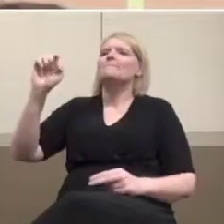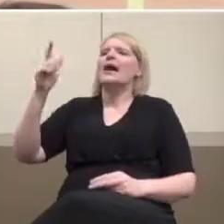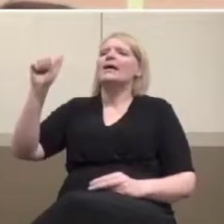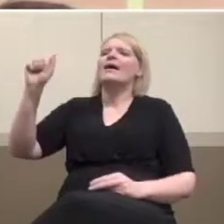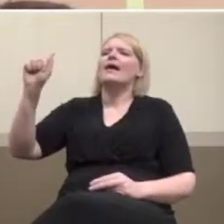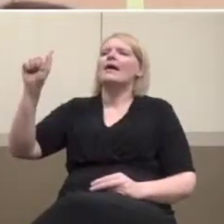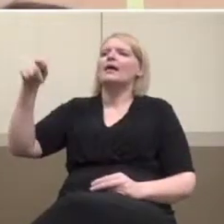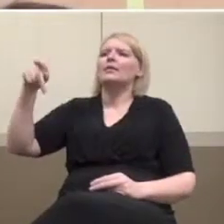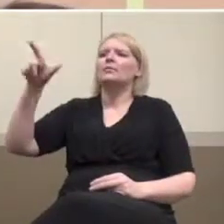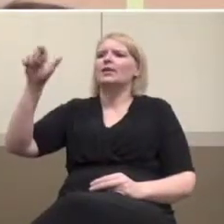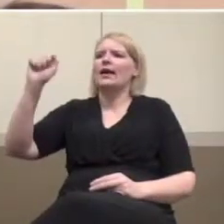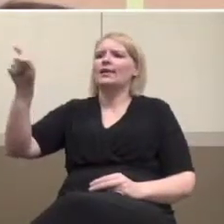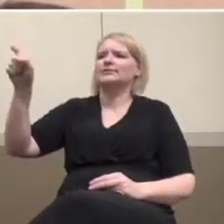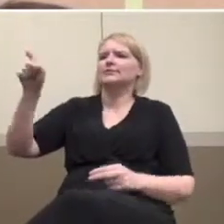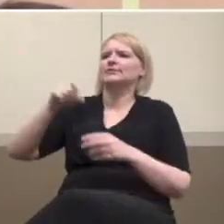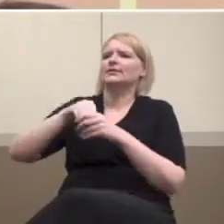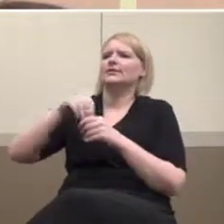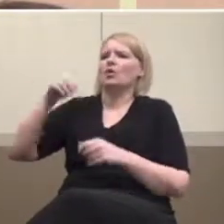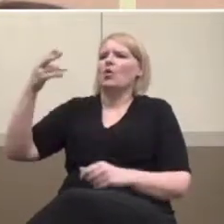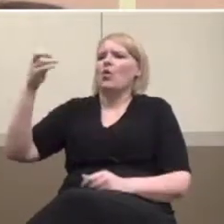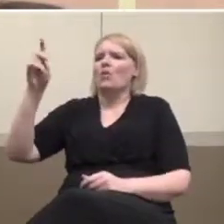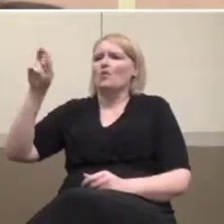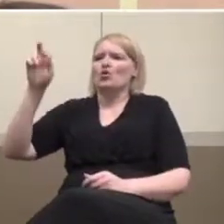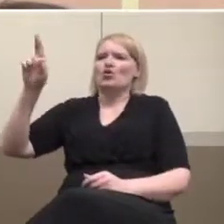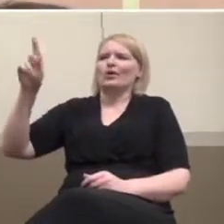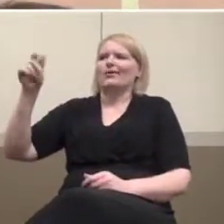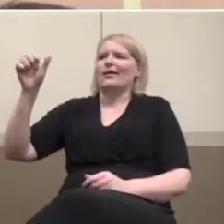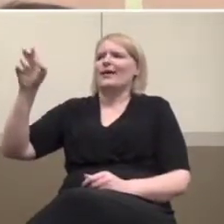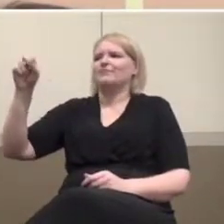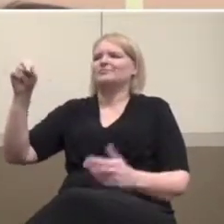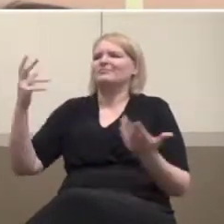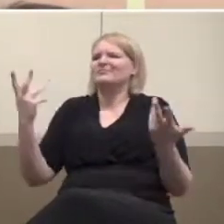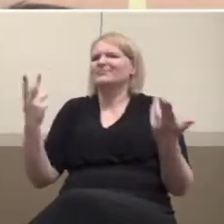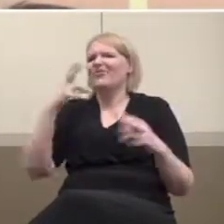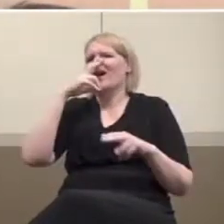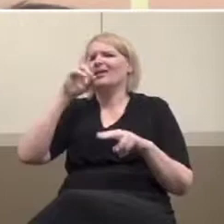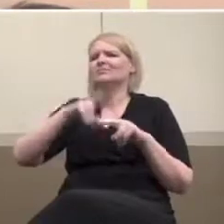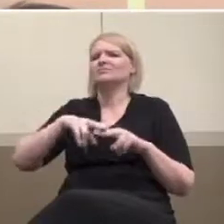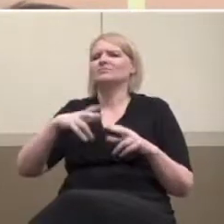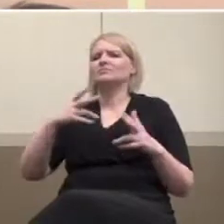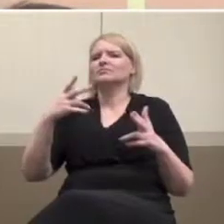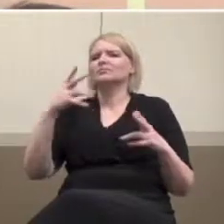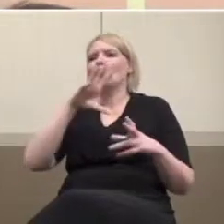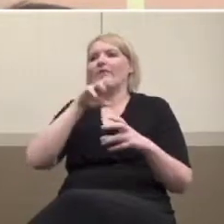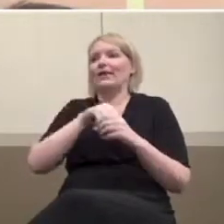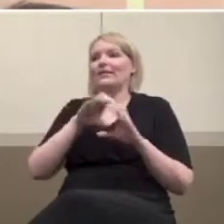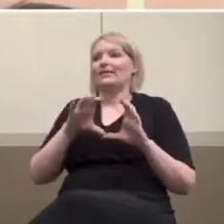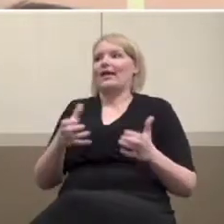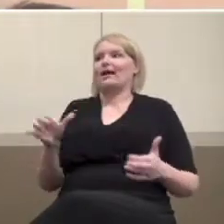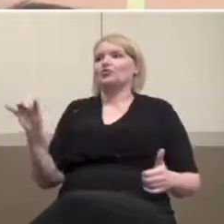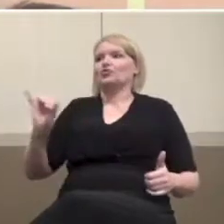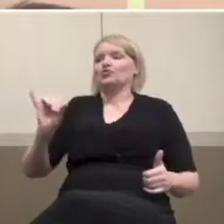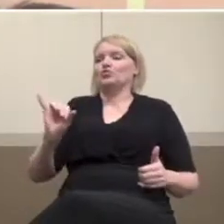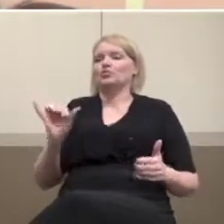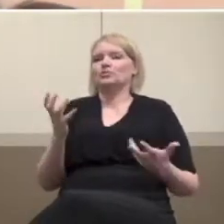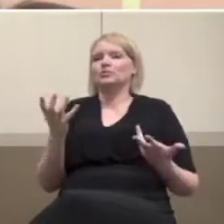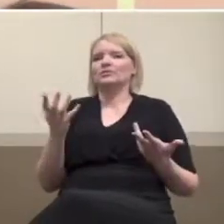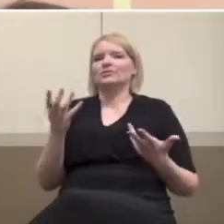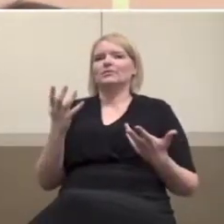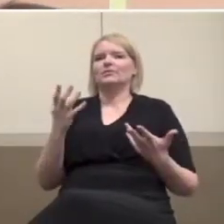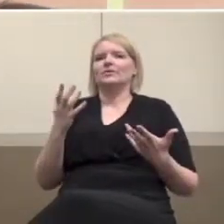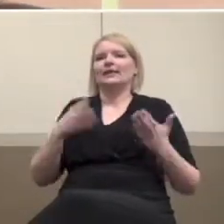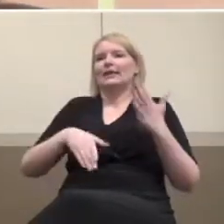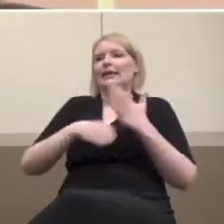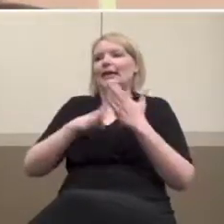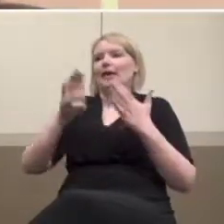Glen. So they've done some really fun ones. But we've done some fun ones in our class too. We did like Cake Boss, so we